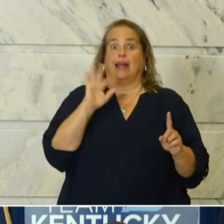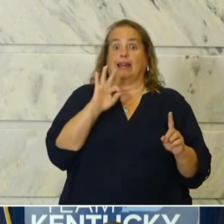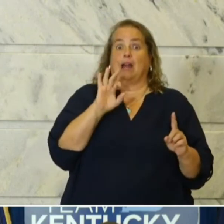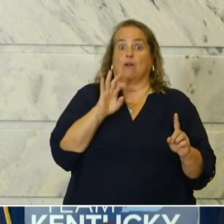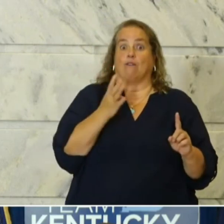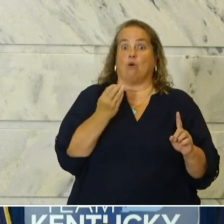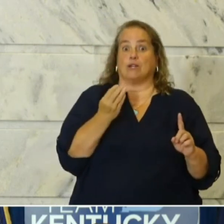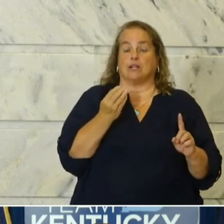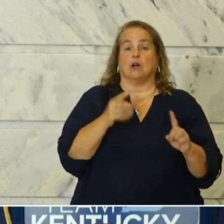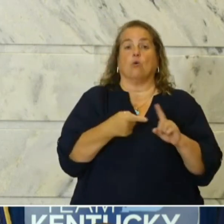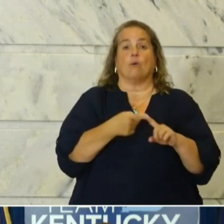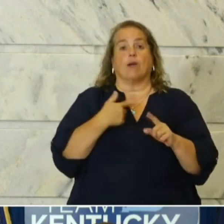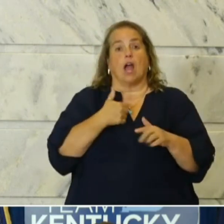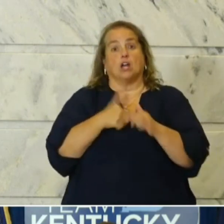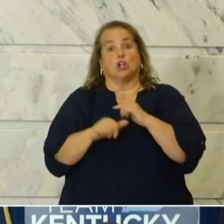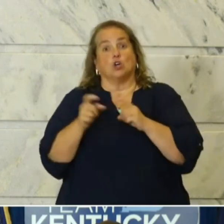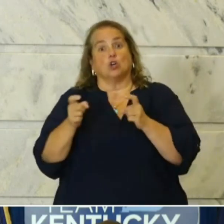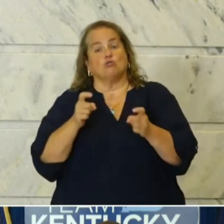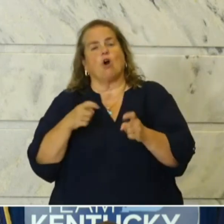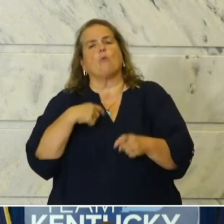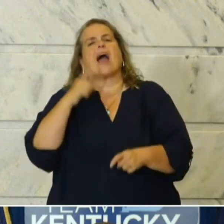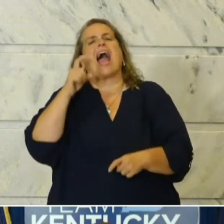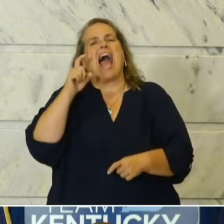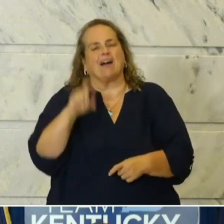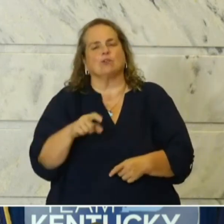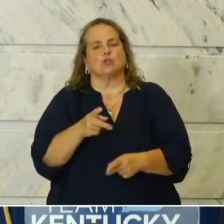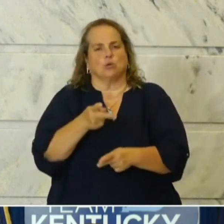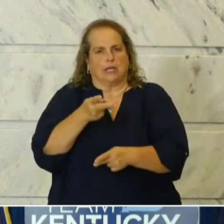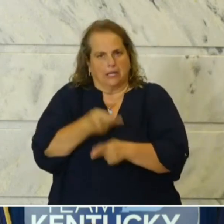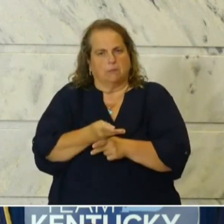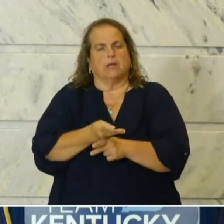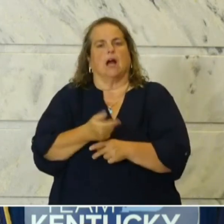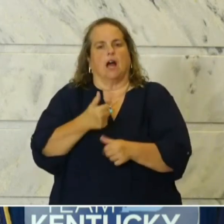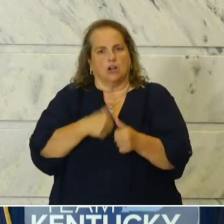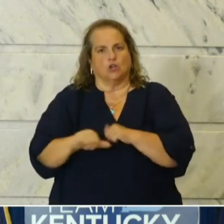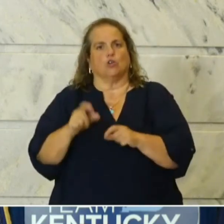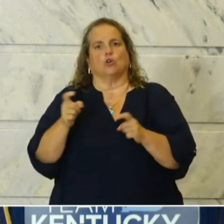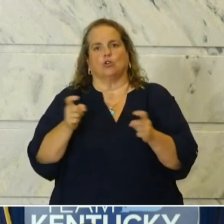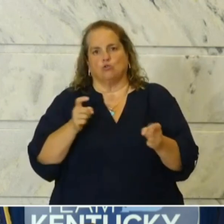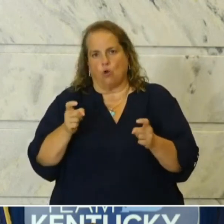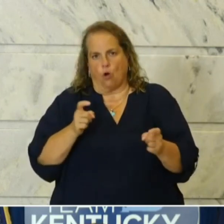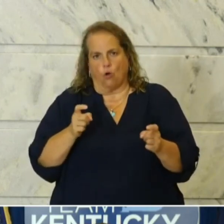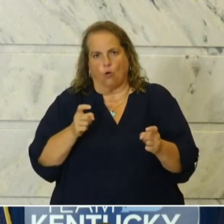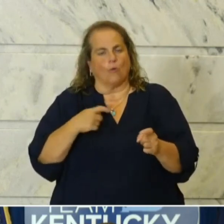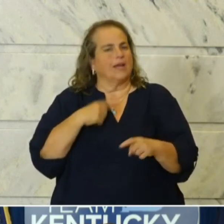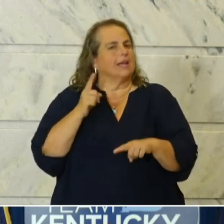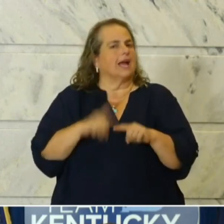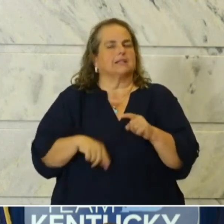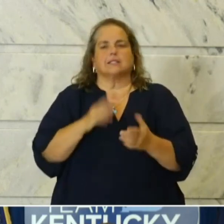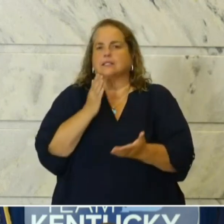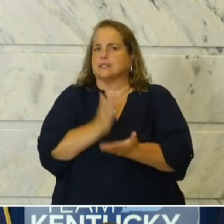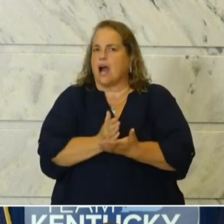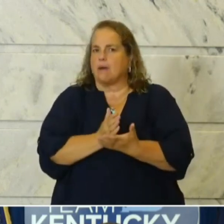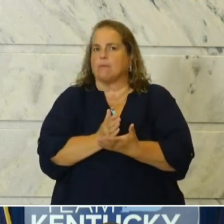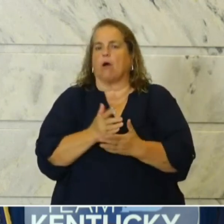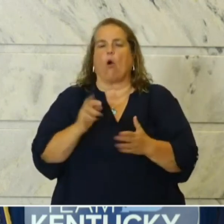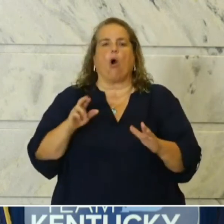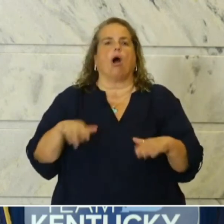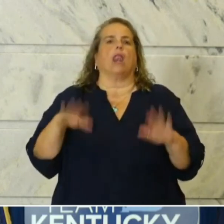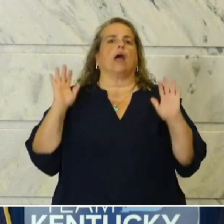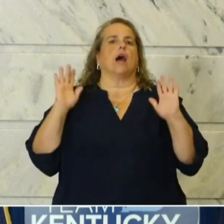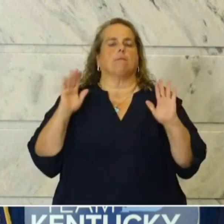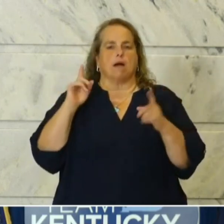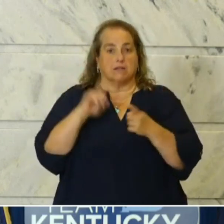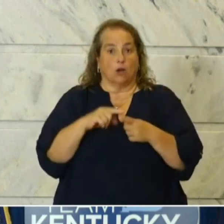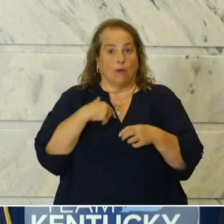we get it under control, we have to keep it under control. We can't stop. We can't let up. Until we have that vaccine, we've